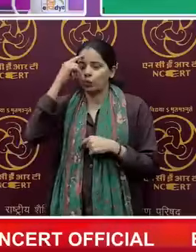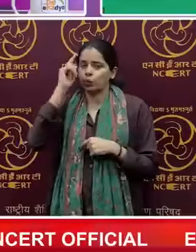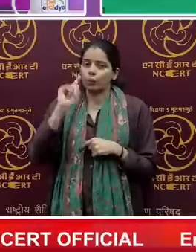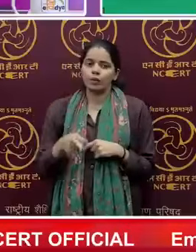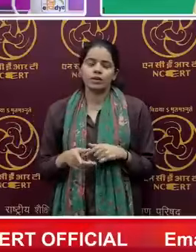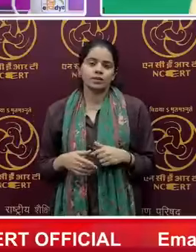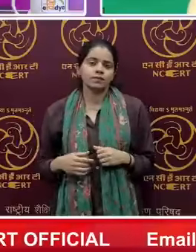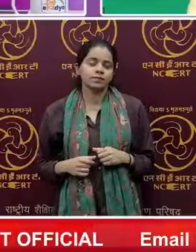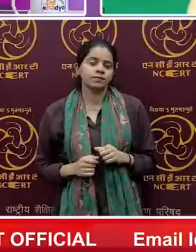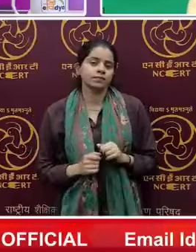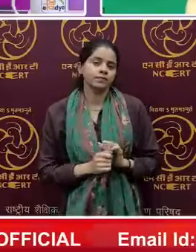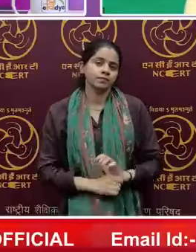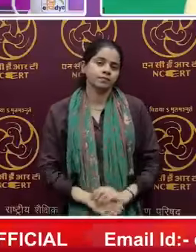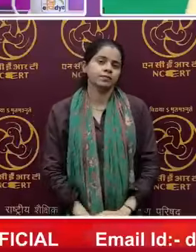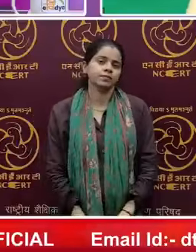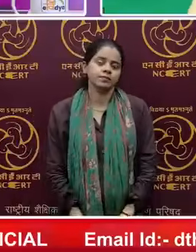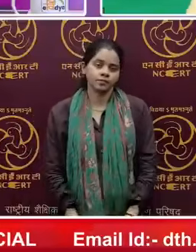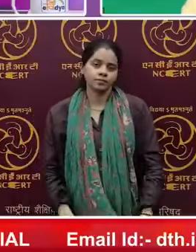it.